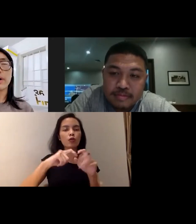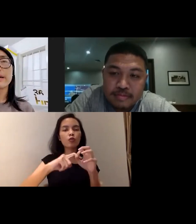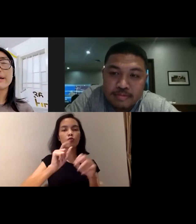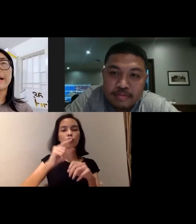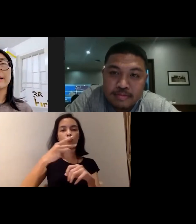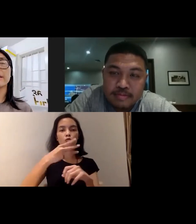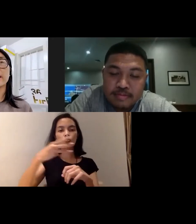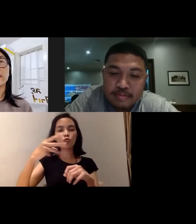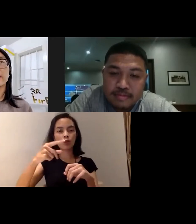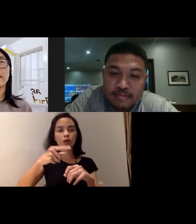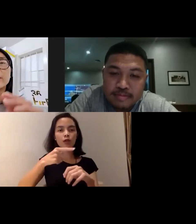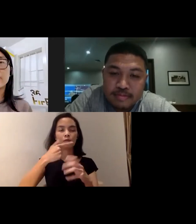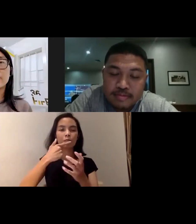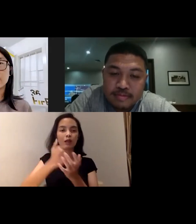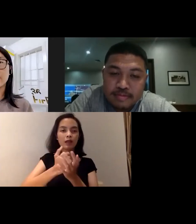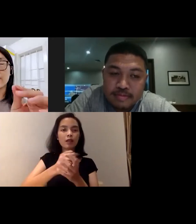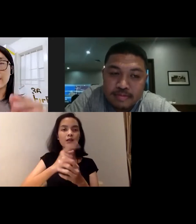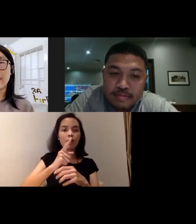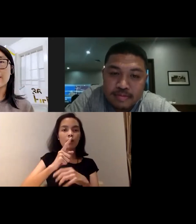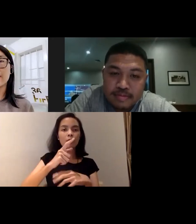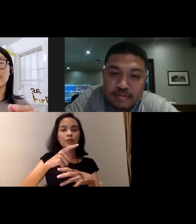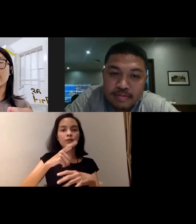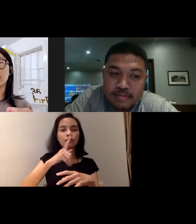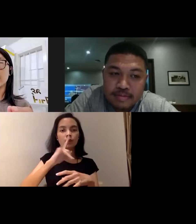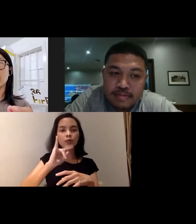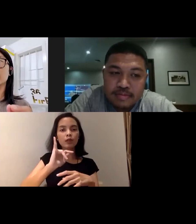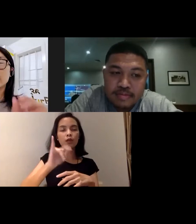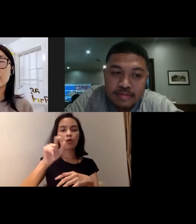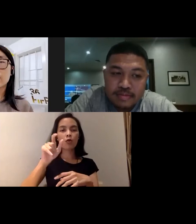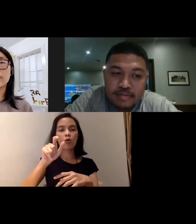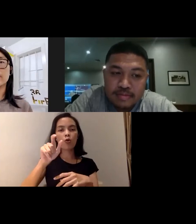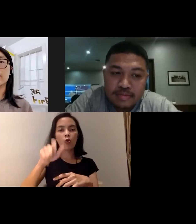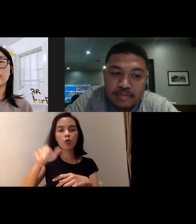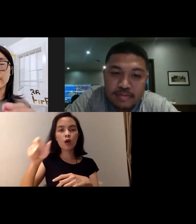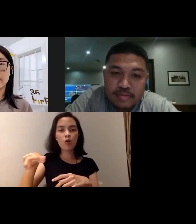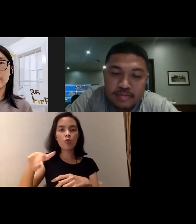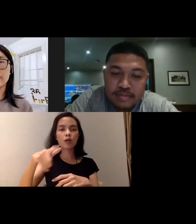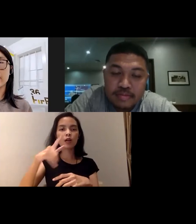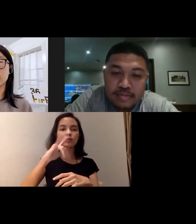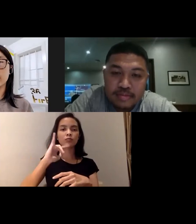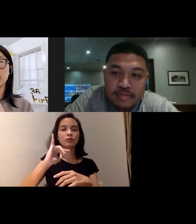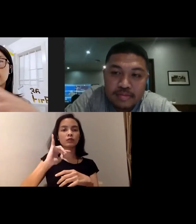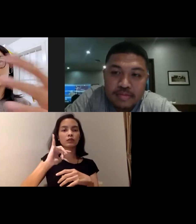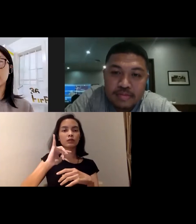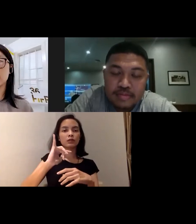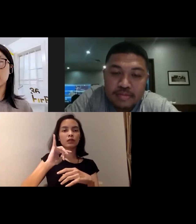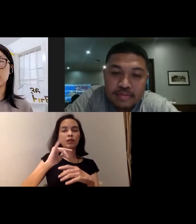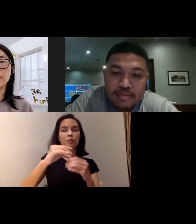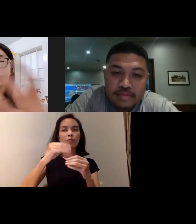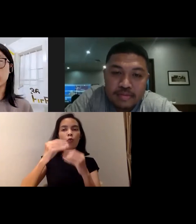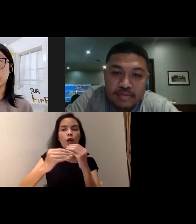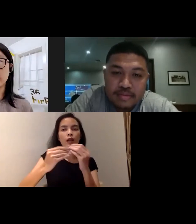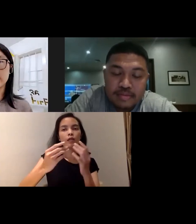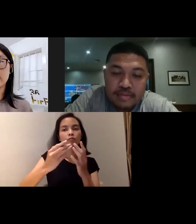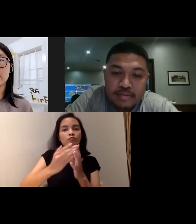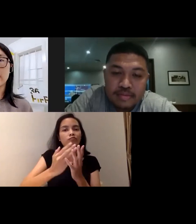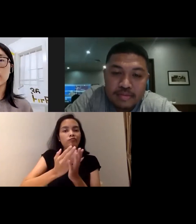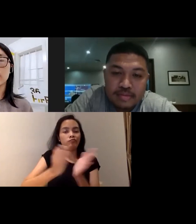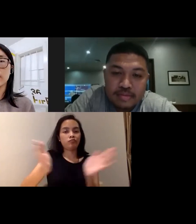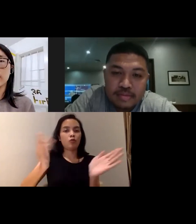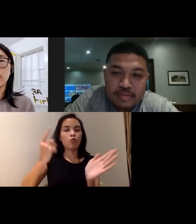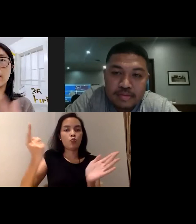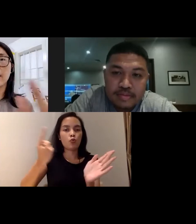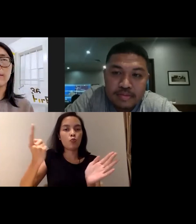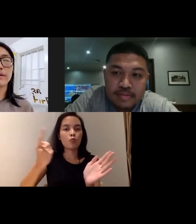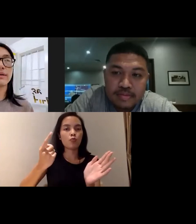absolutely right that gay peoples are not the mainstream representation, you know, from the mainstream media,